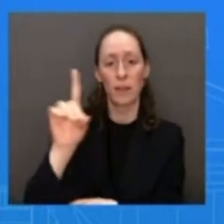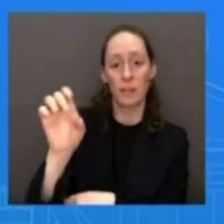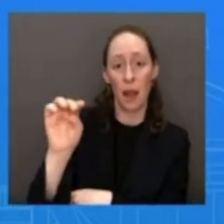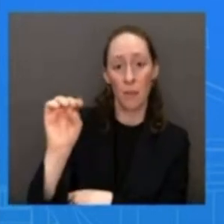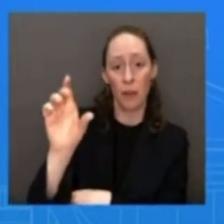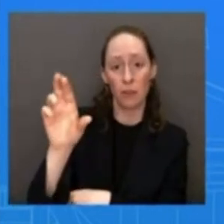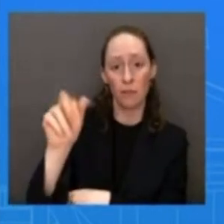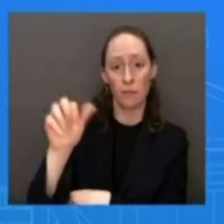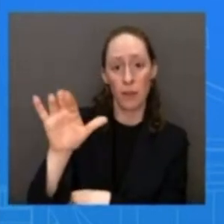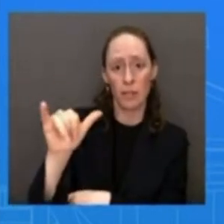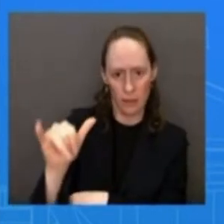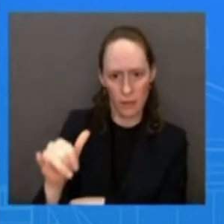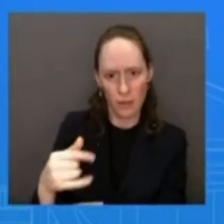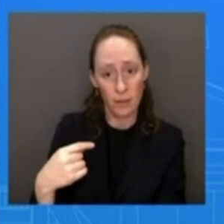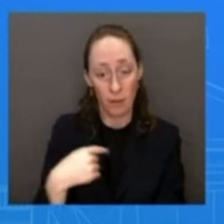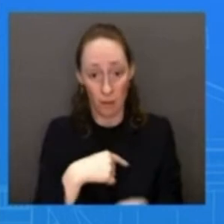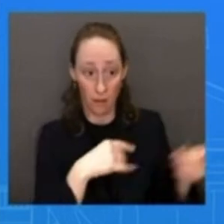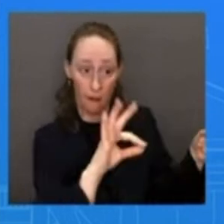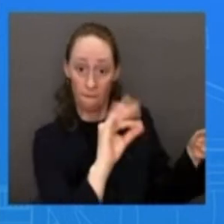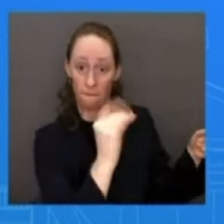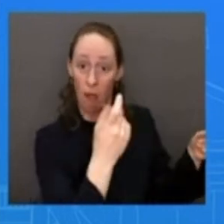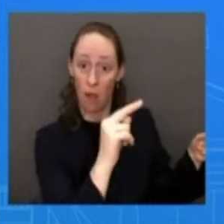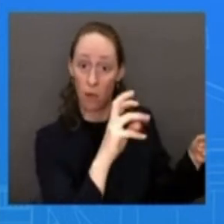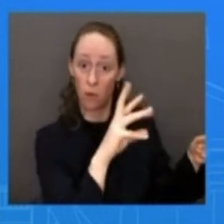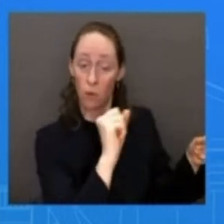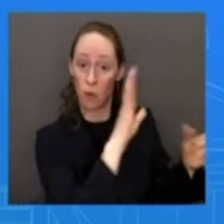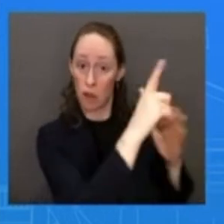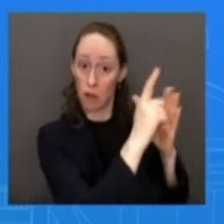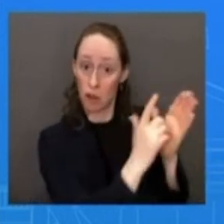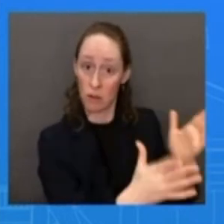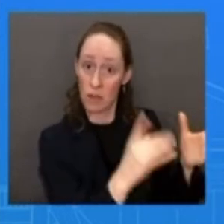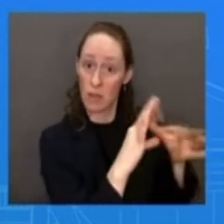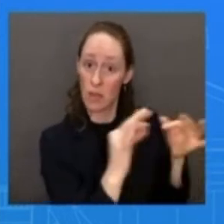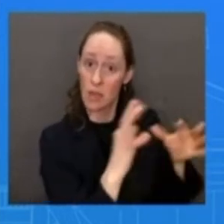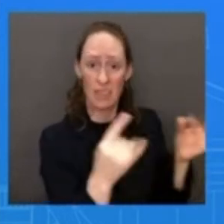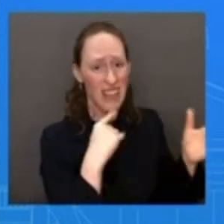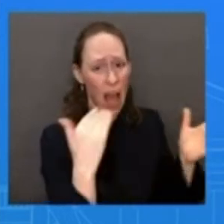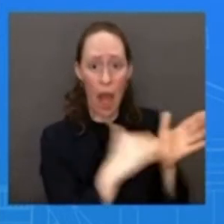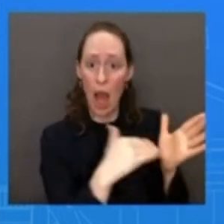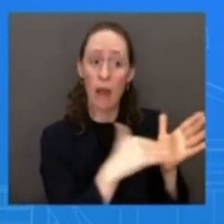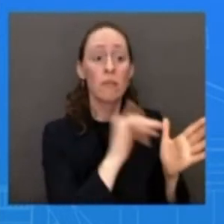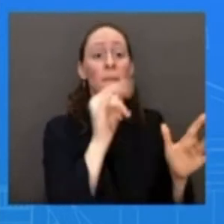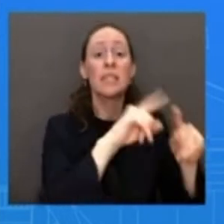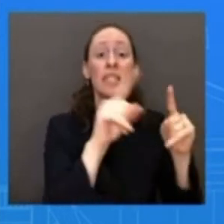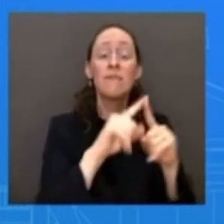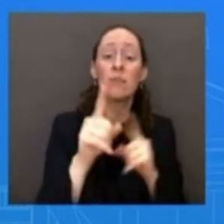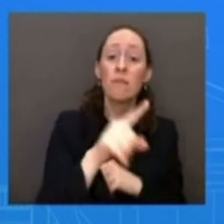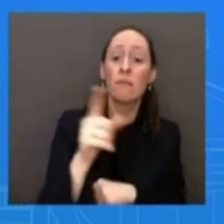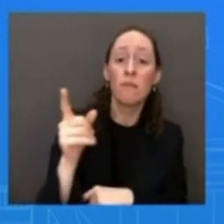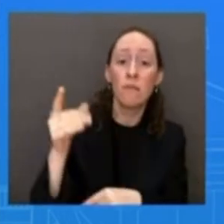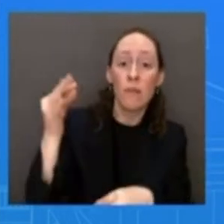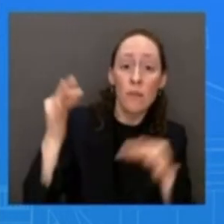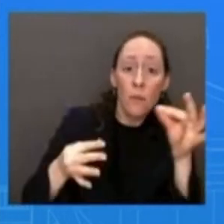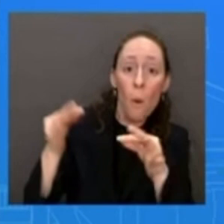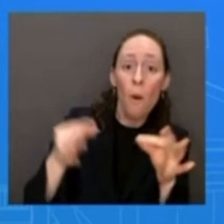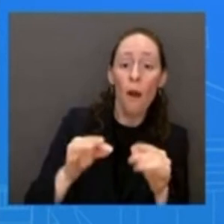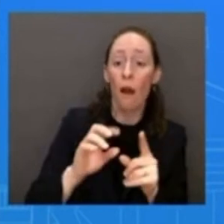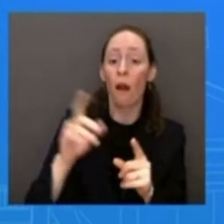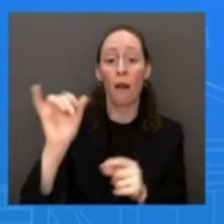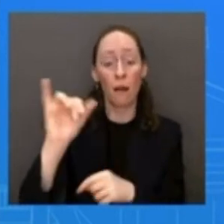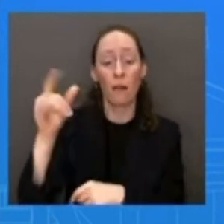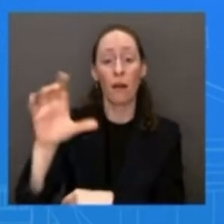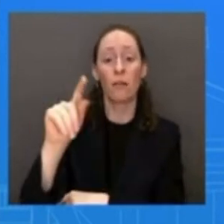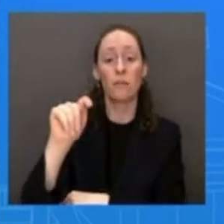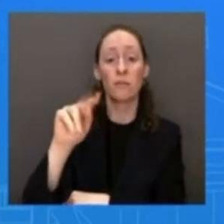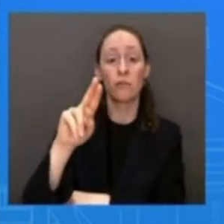executives who have repeatedly stressed in multiple courts of law that Tucker Carlson is not credible when it comes to this issue in